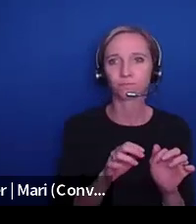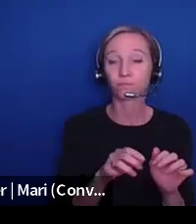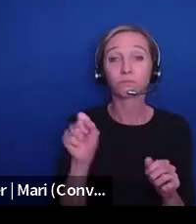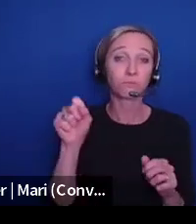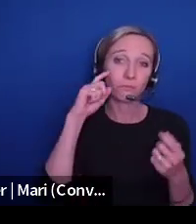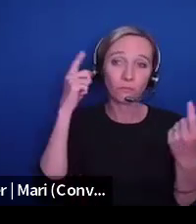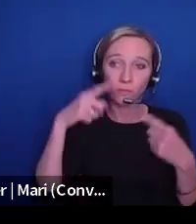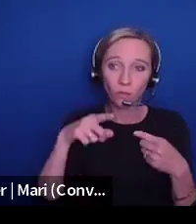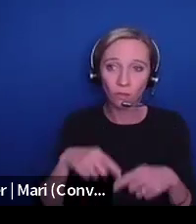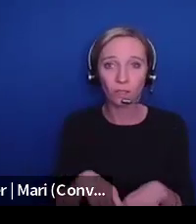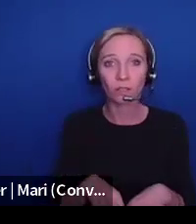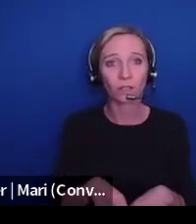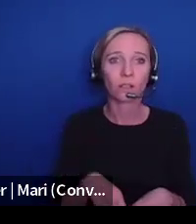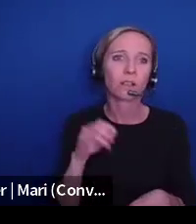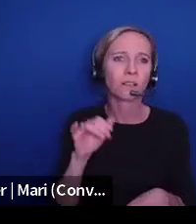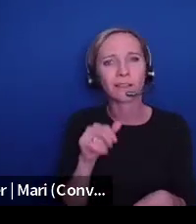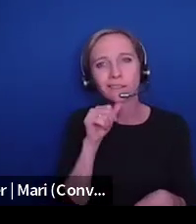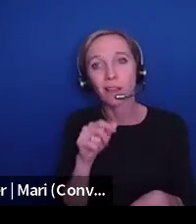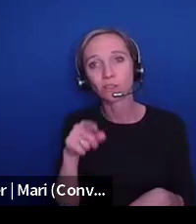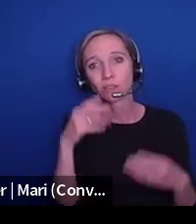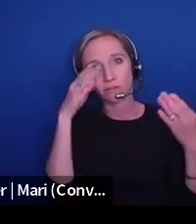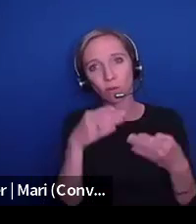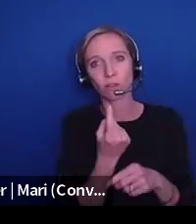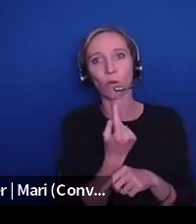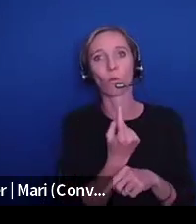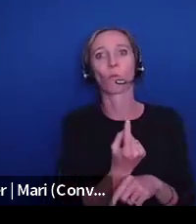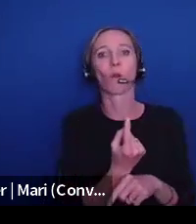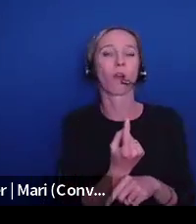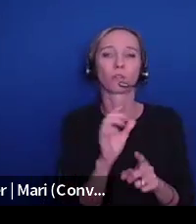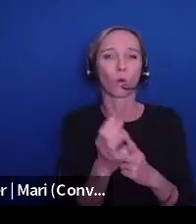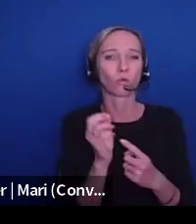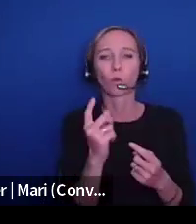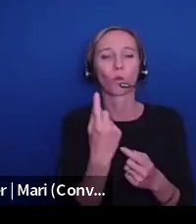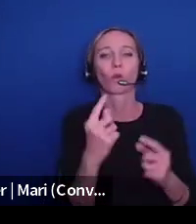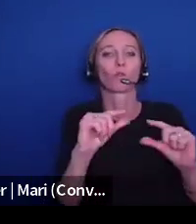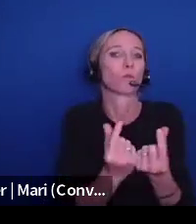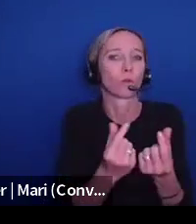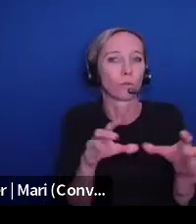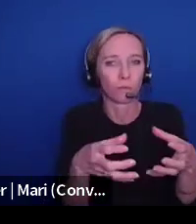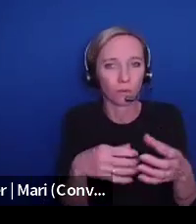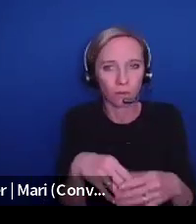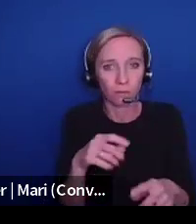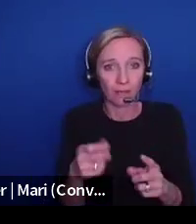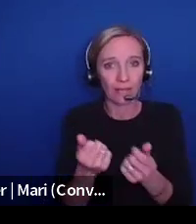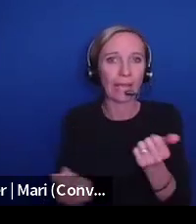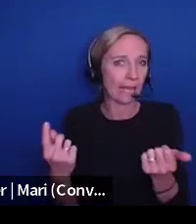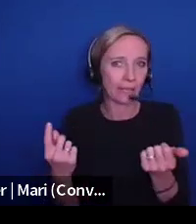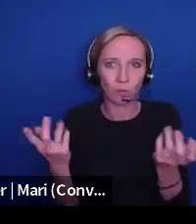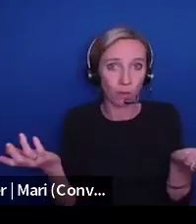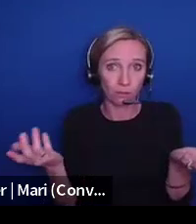I agree. Don't have to necessarily focus on one culture or group of culture, but anyone that